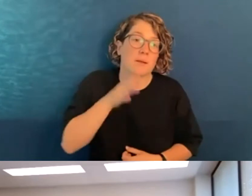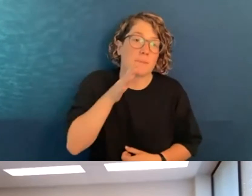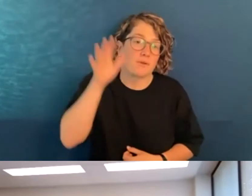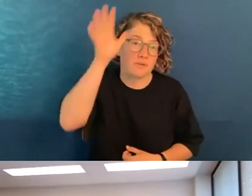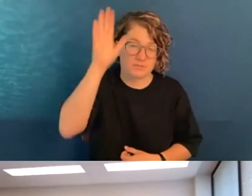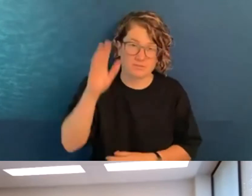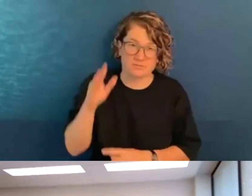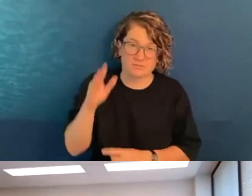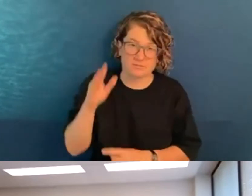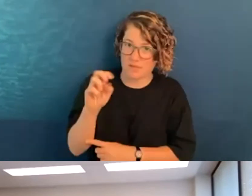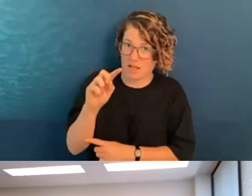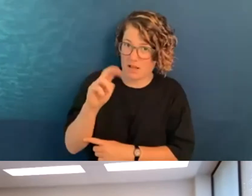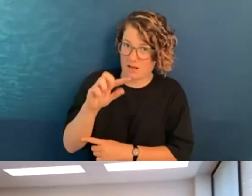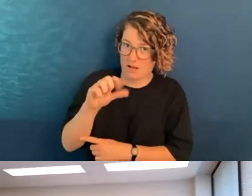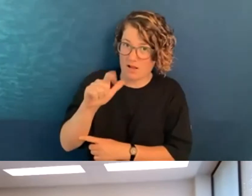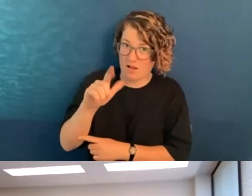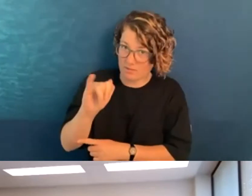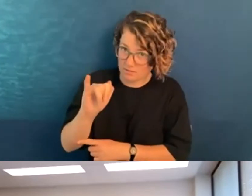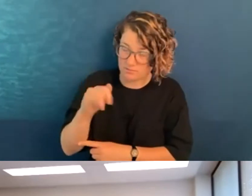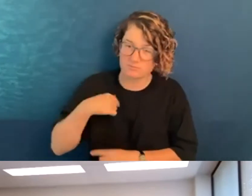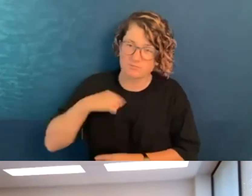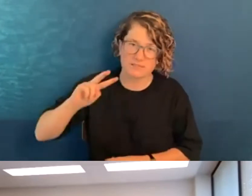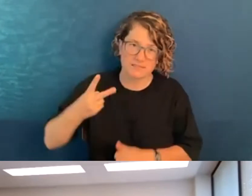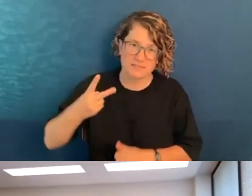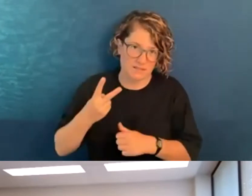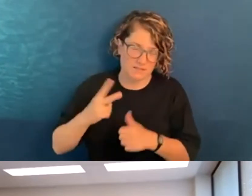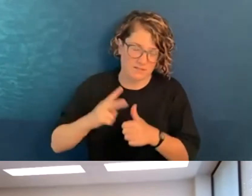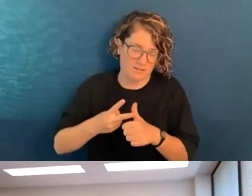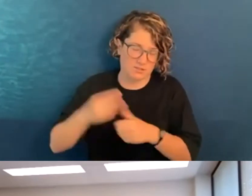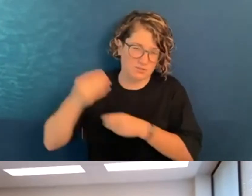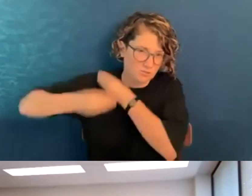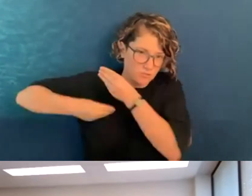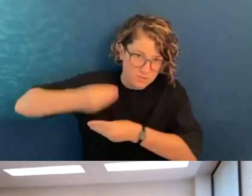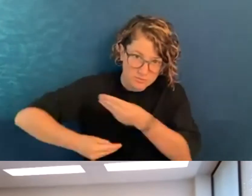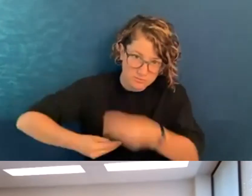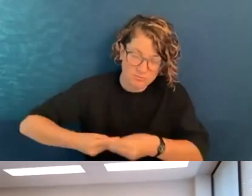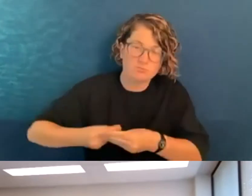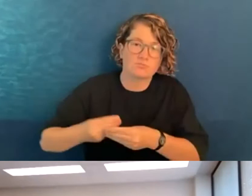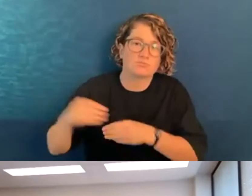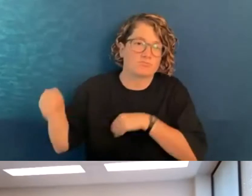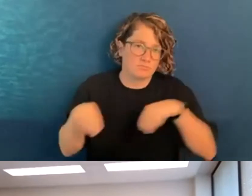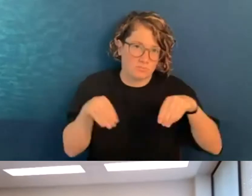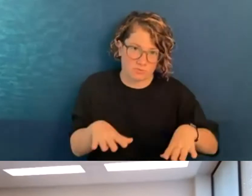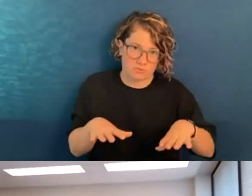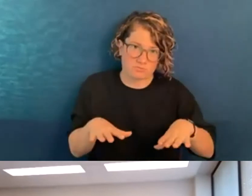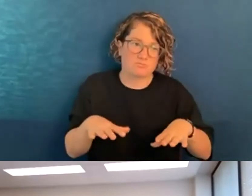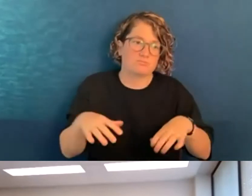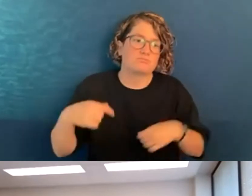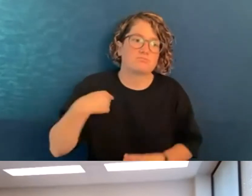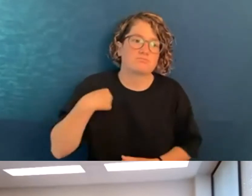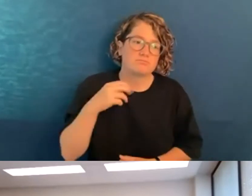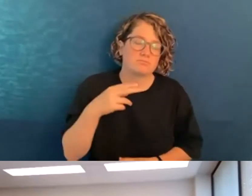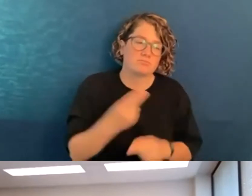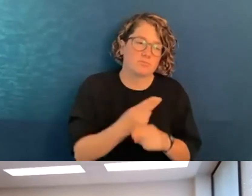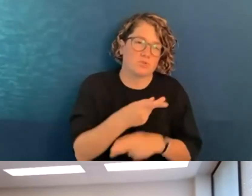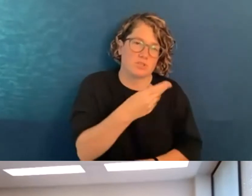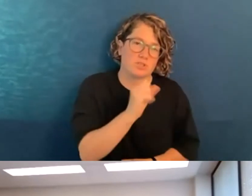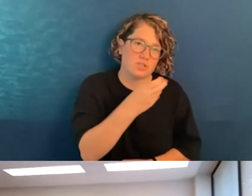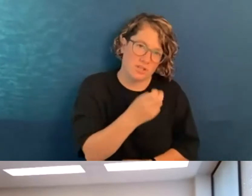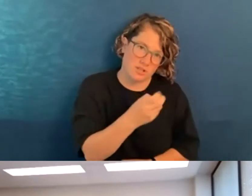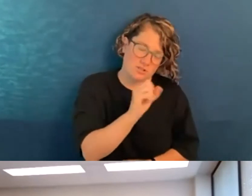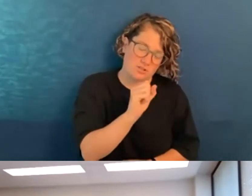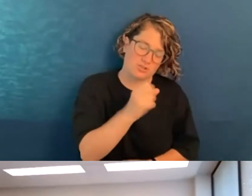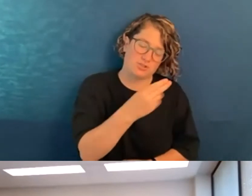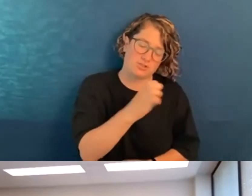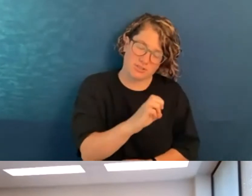I go by the pronouns she, her, and I am the ICS coordinator. I grew up